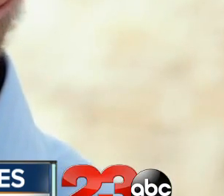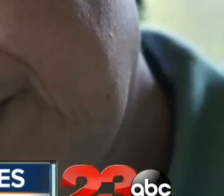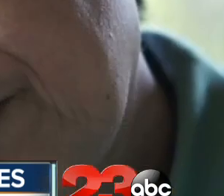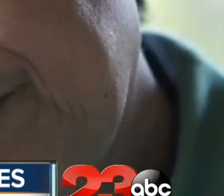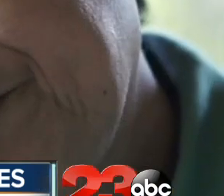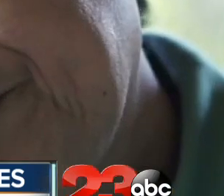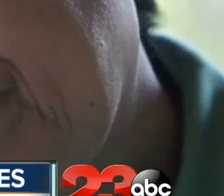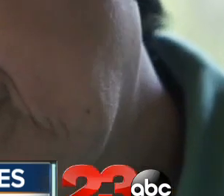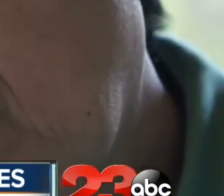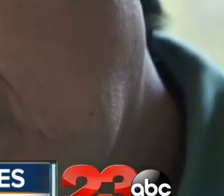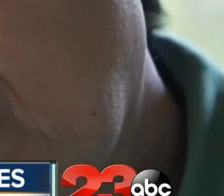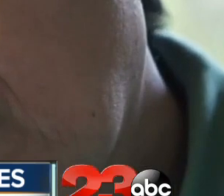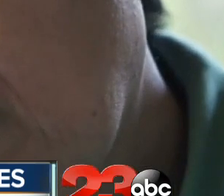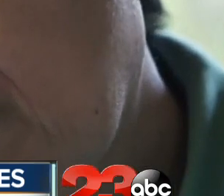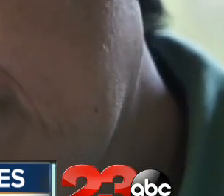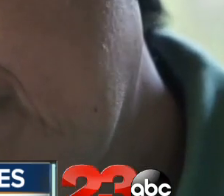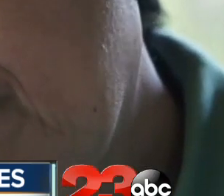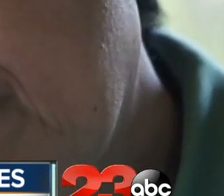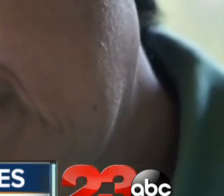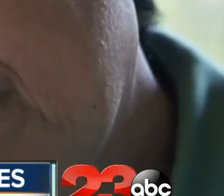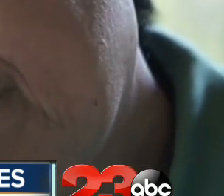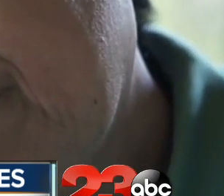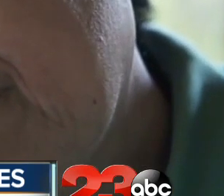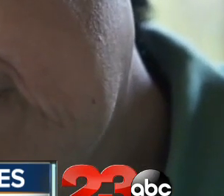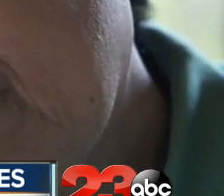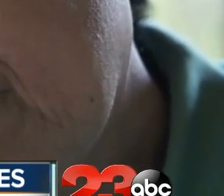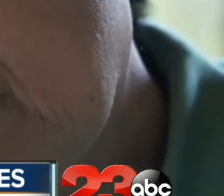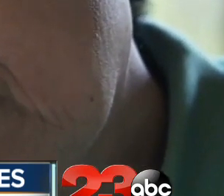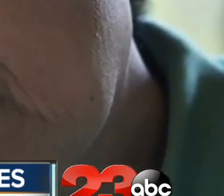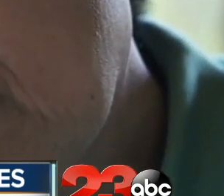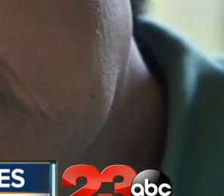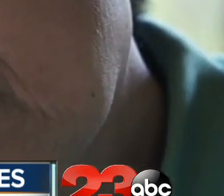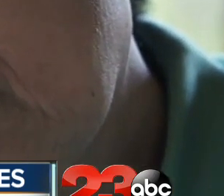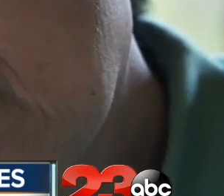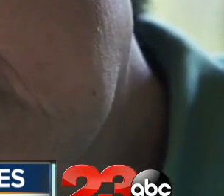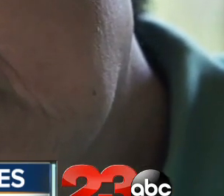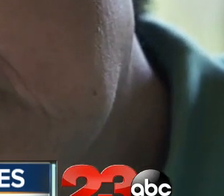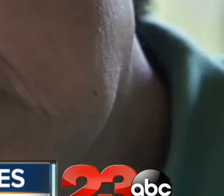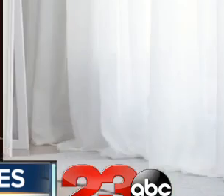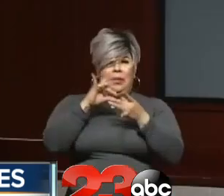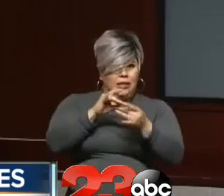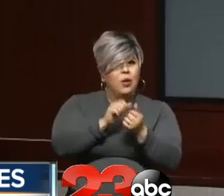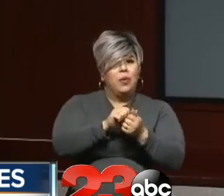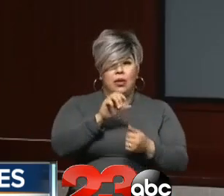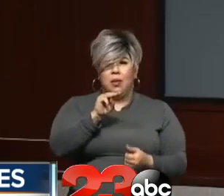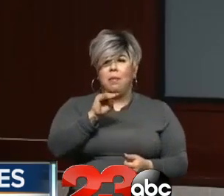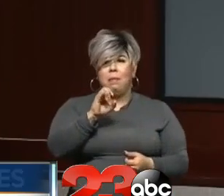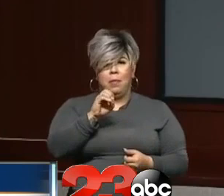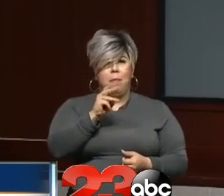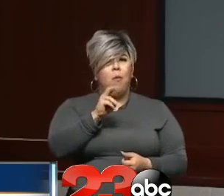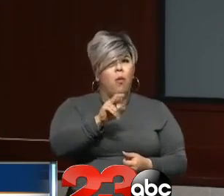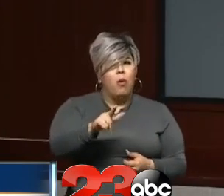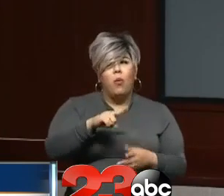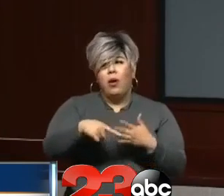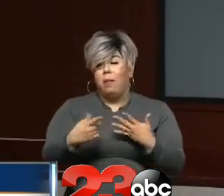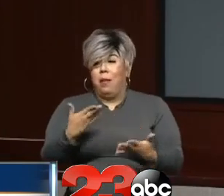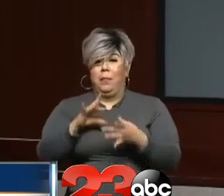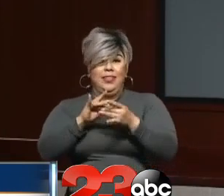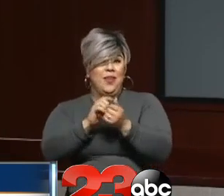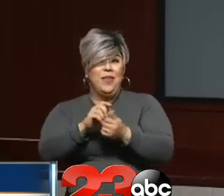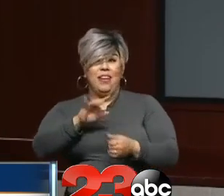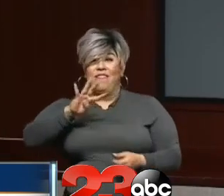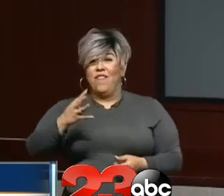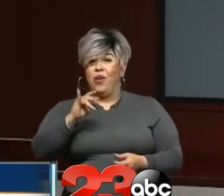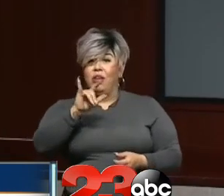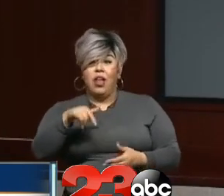addressed if the increase in cases has anything to do with large holiday gatherings over the weekend. What we have noticed in our contact tracing is that